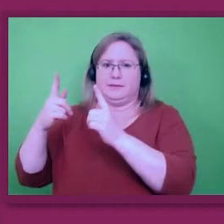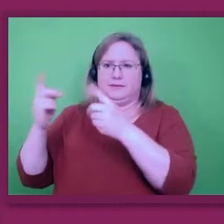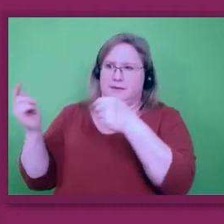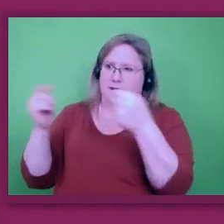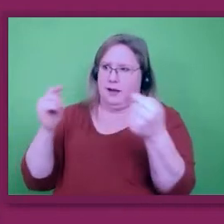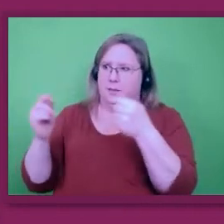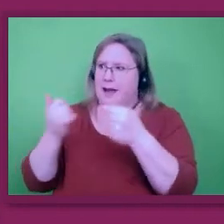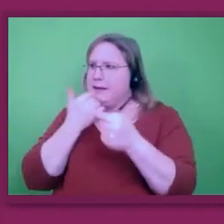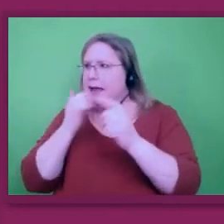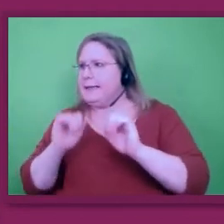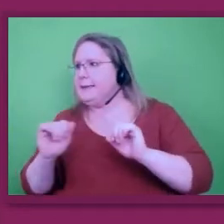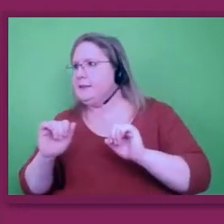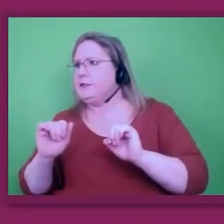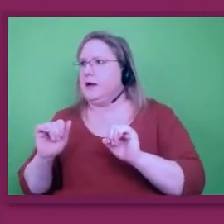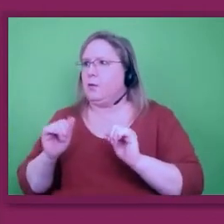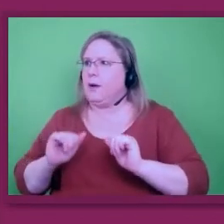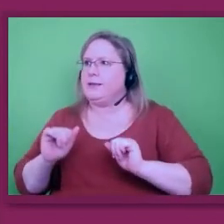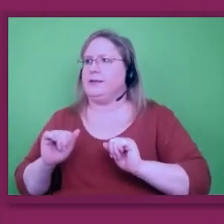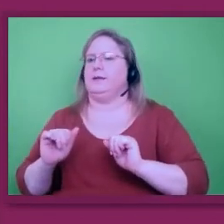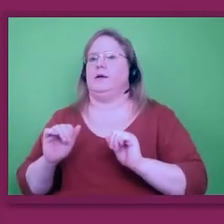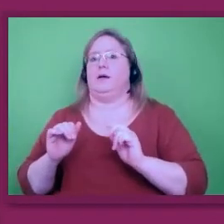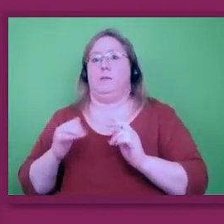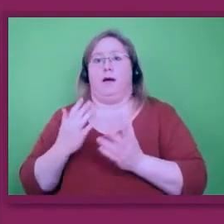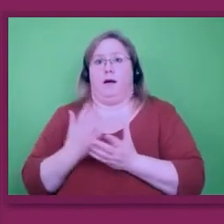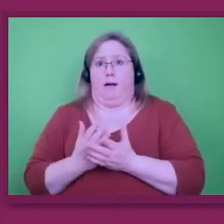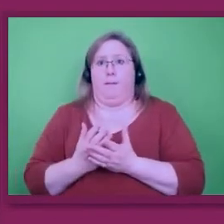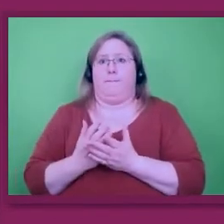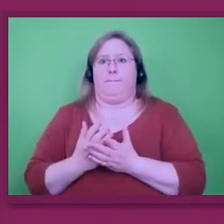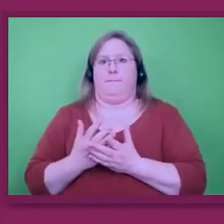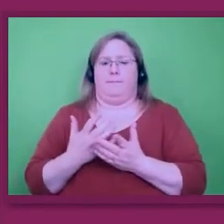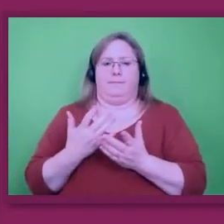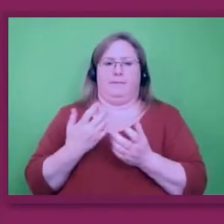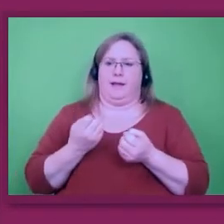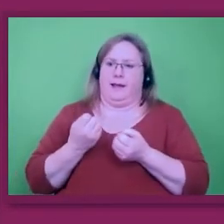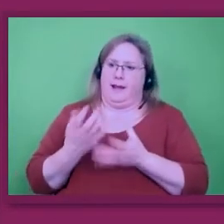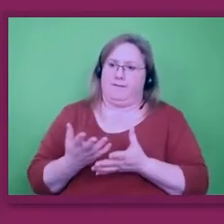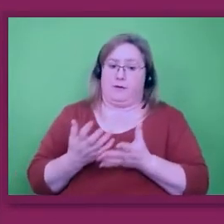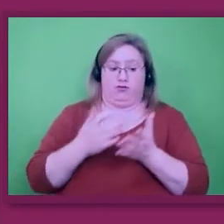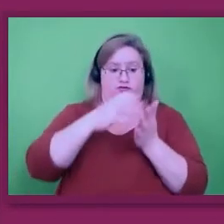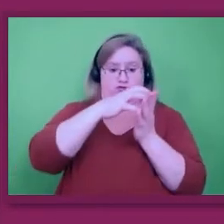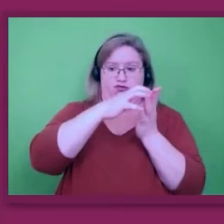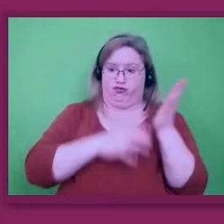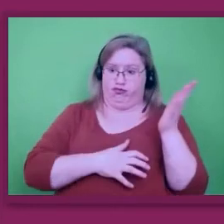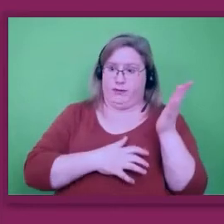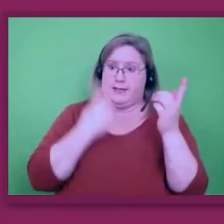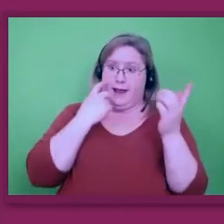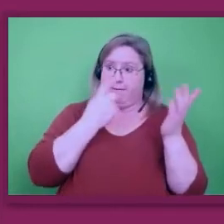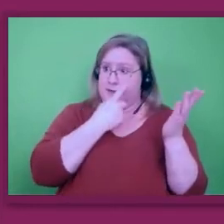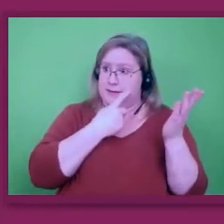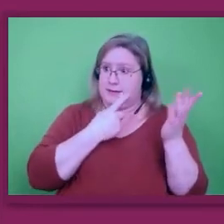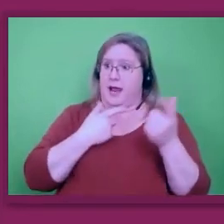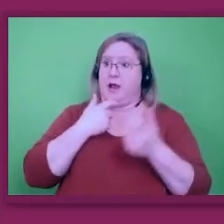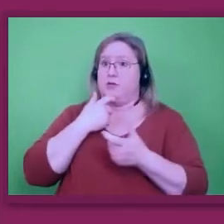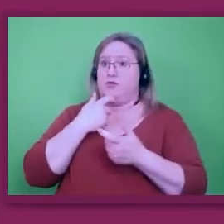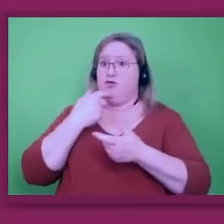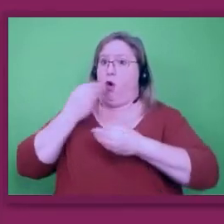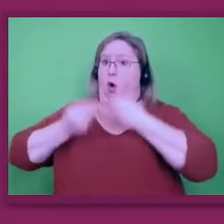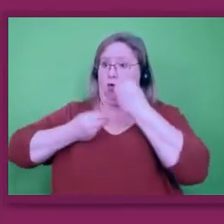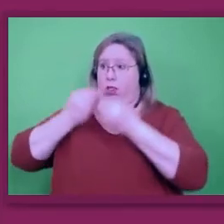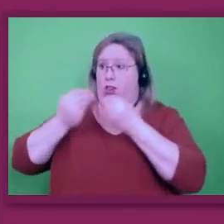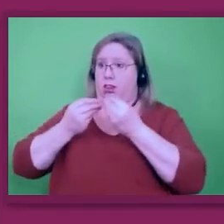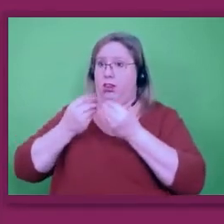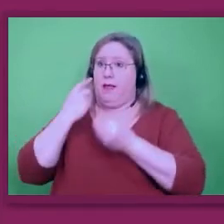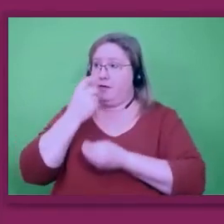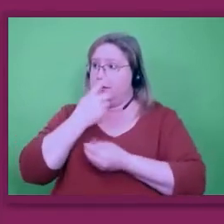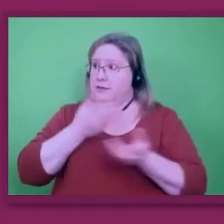a little bit slow, but we have actually given written and oral evidence into Parliament as well. And we have an